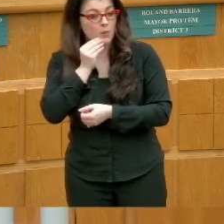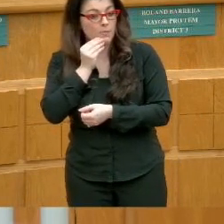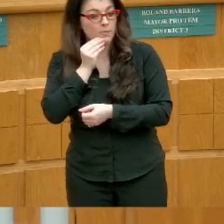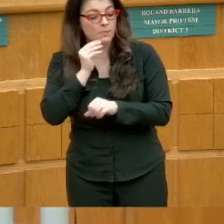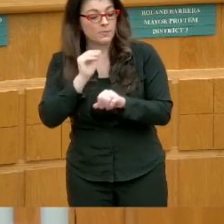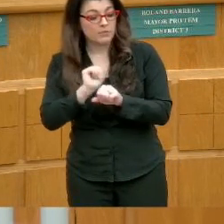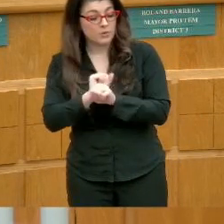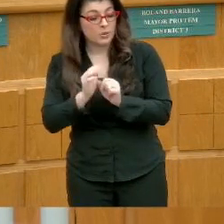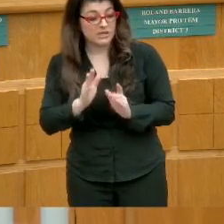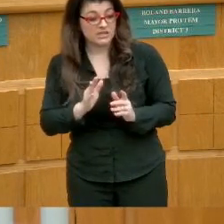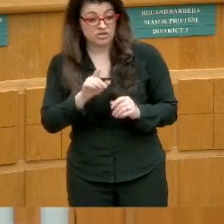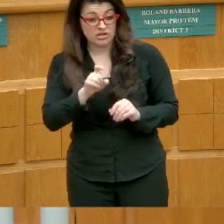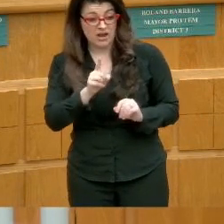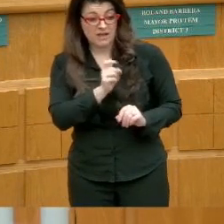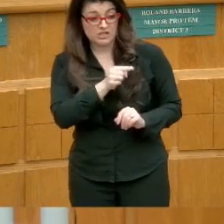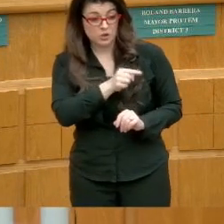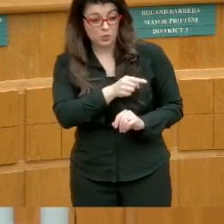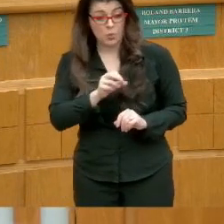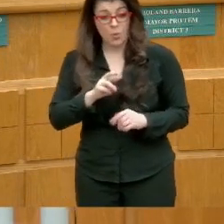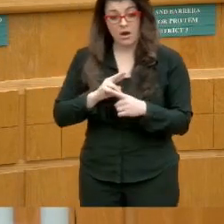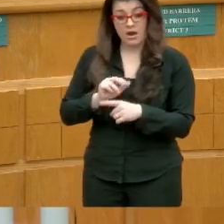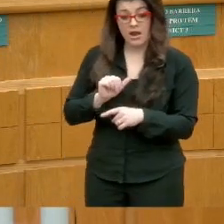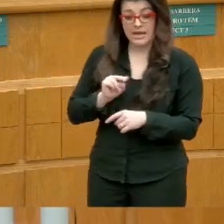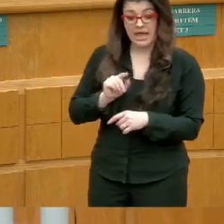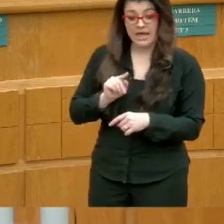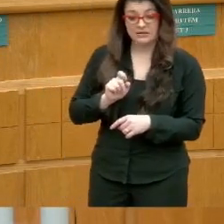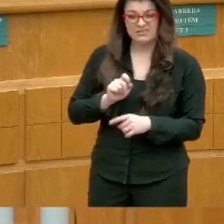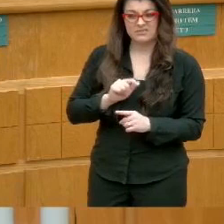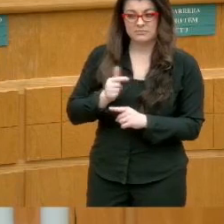Annette probably would. Okay.